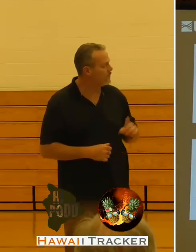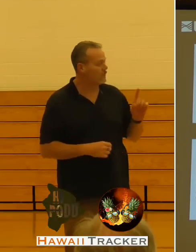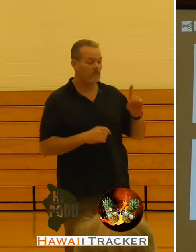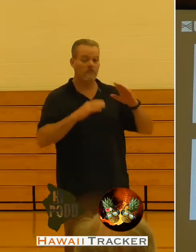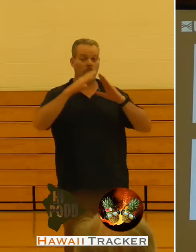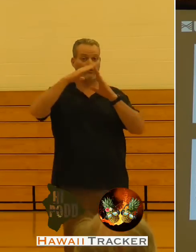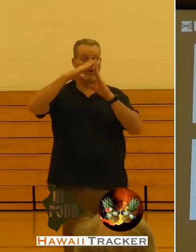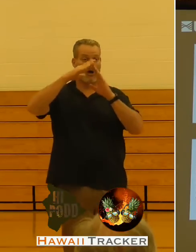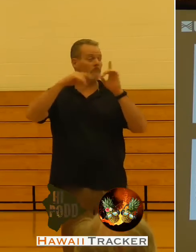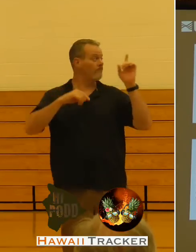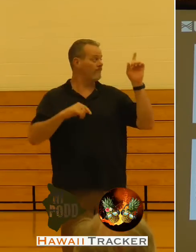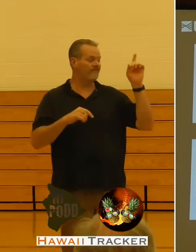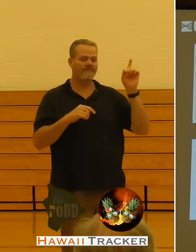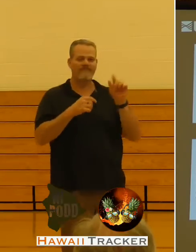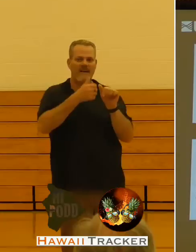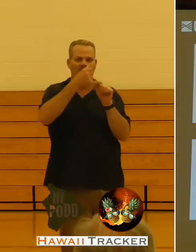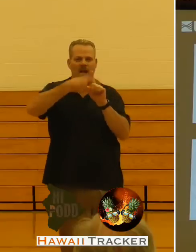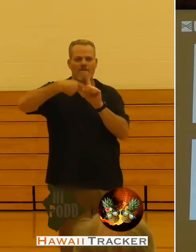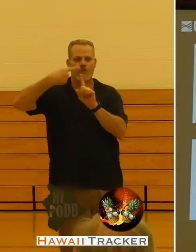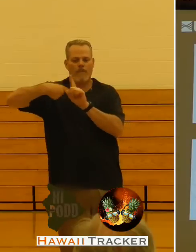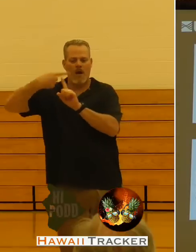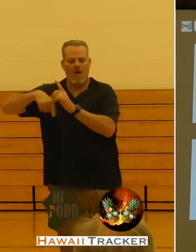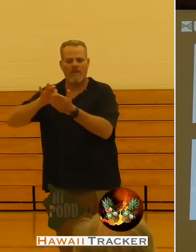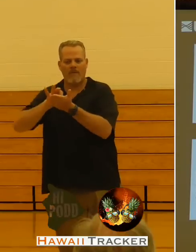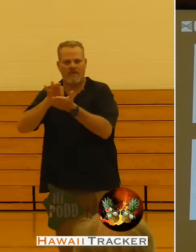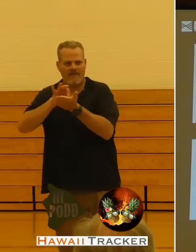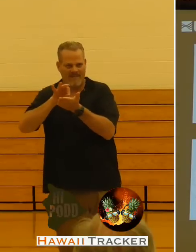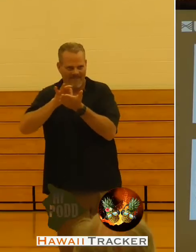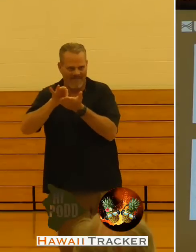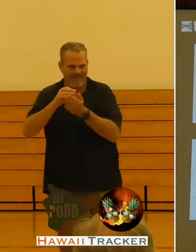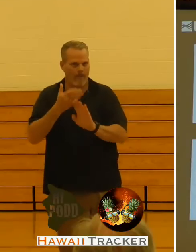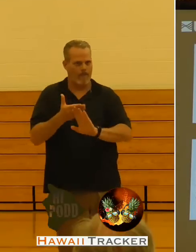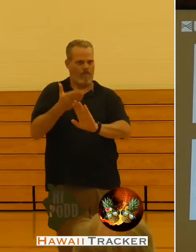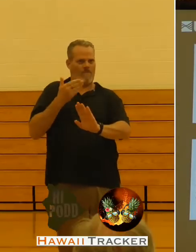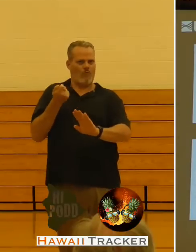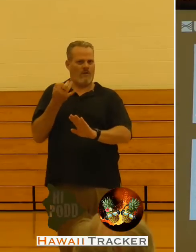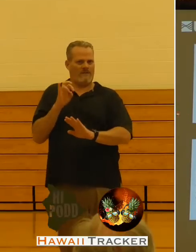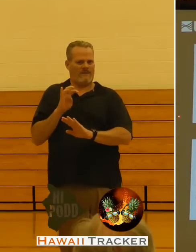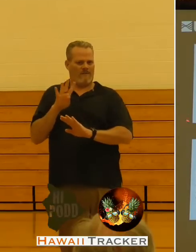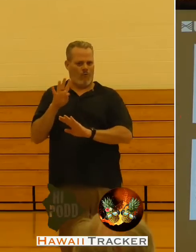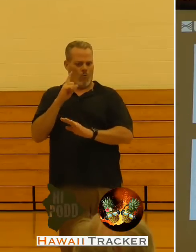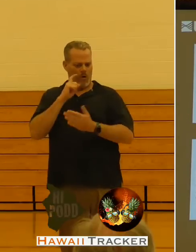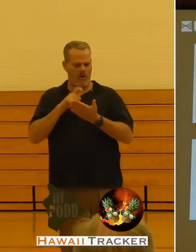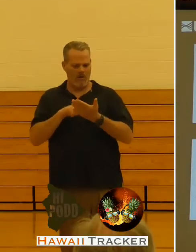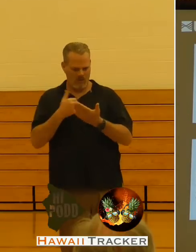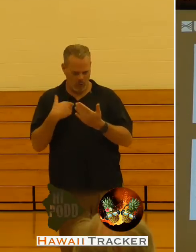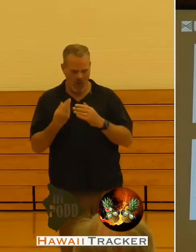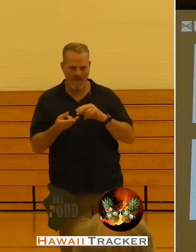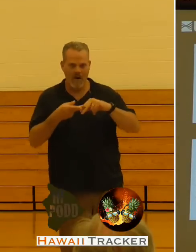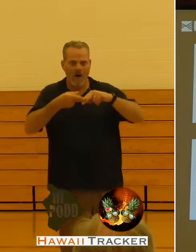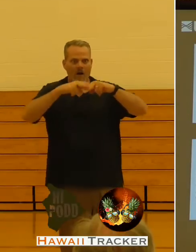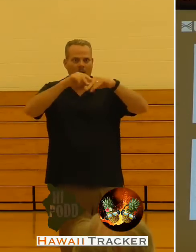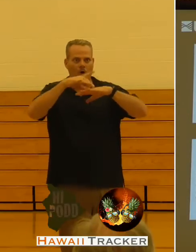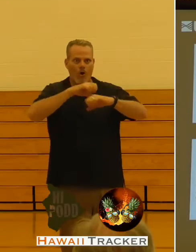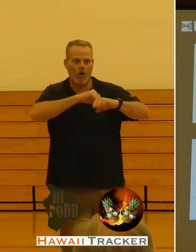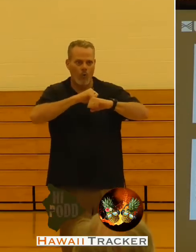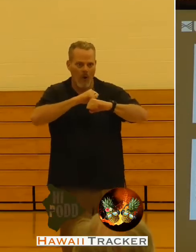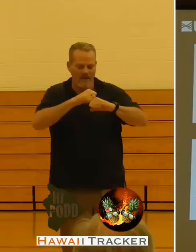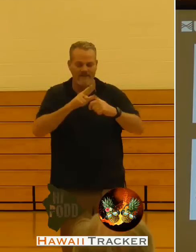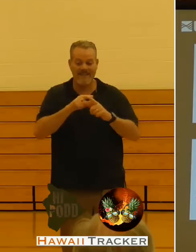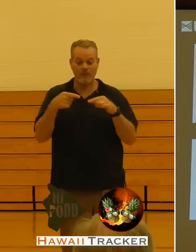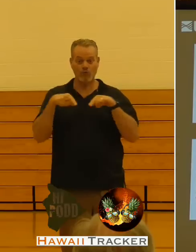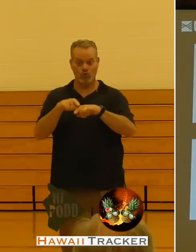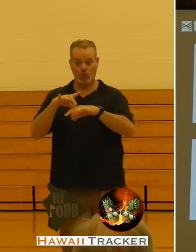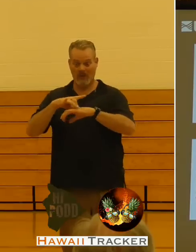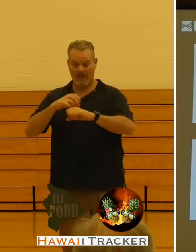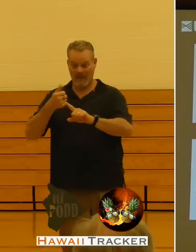earthquake counts per month. This is prior to the 74 eruption. You can see there's a buildup of earthquakes, and during the